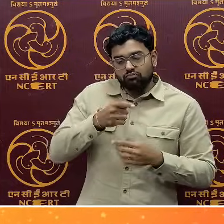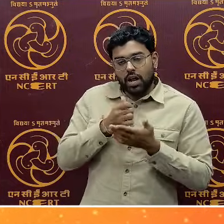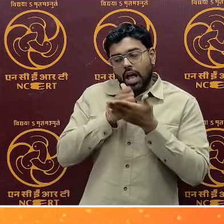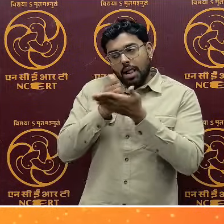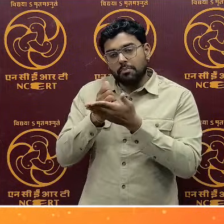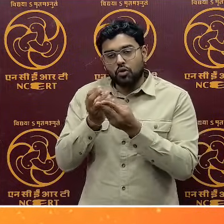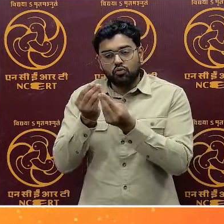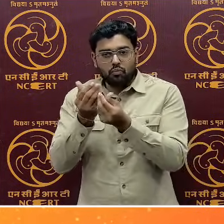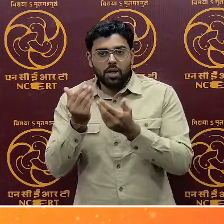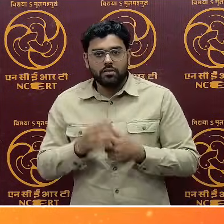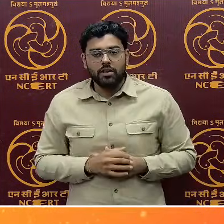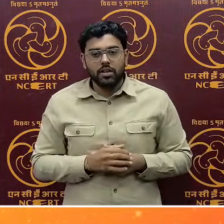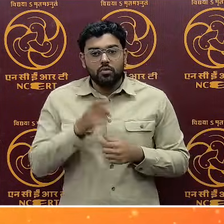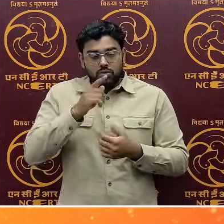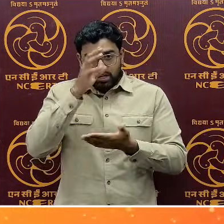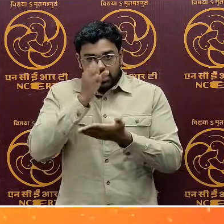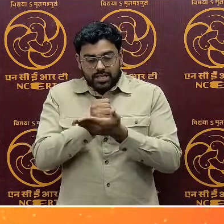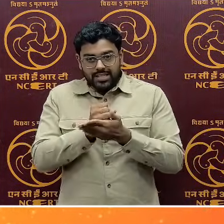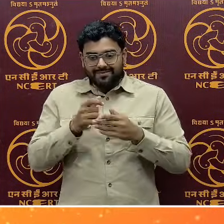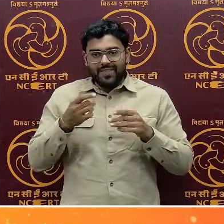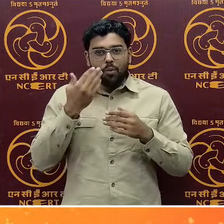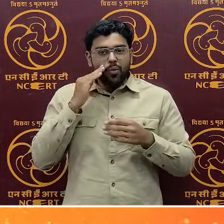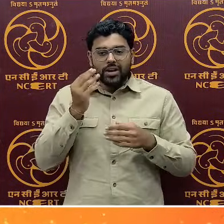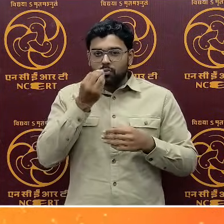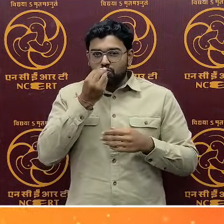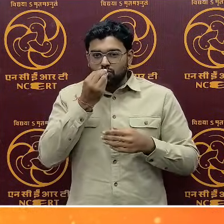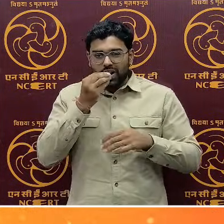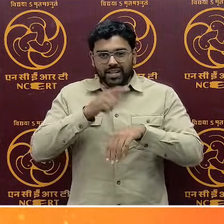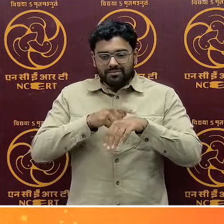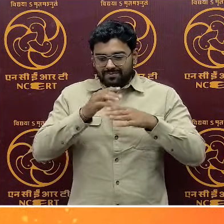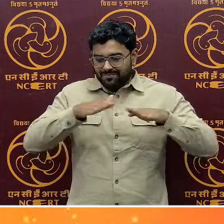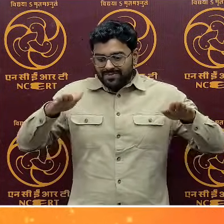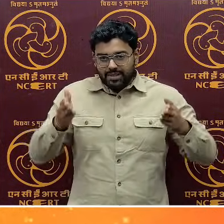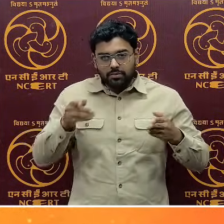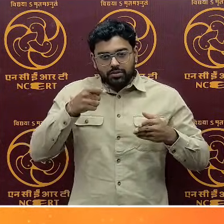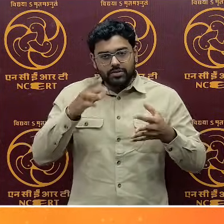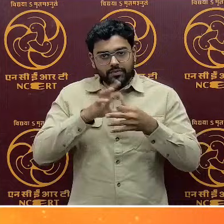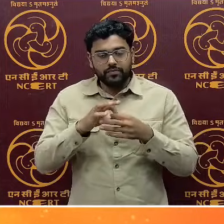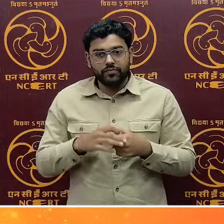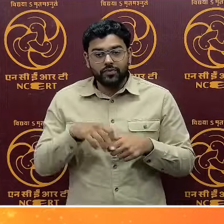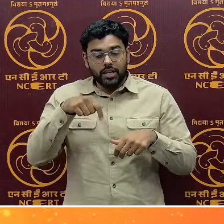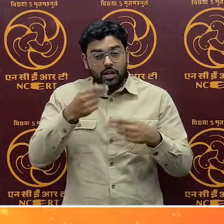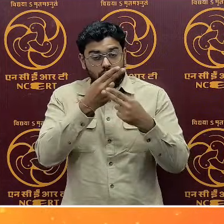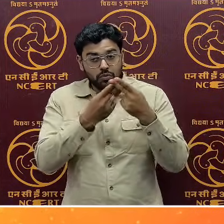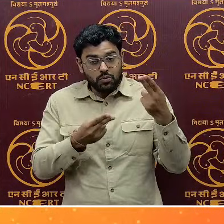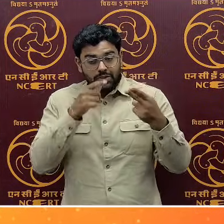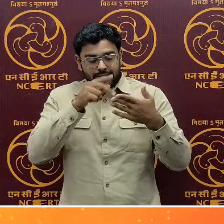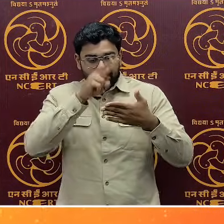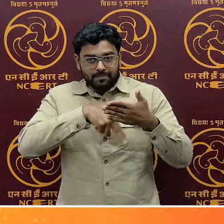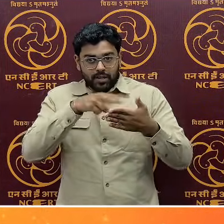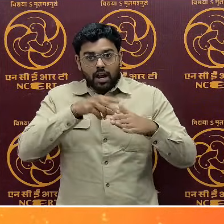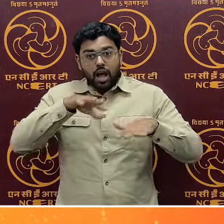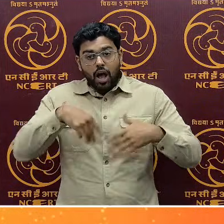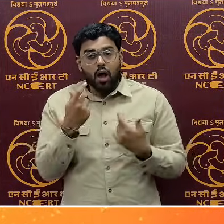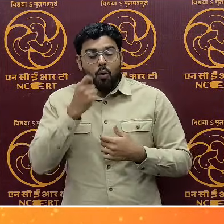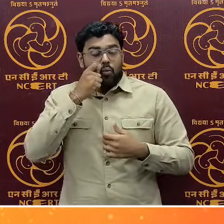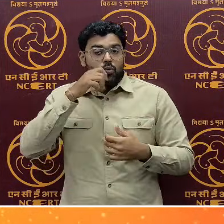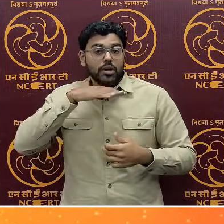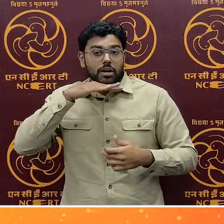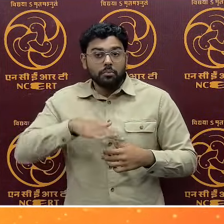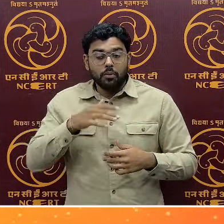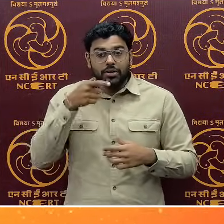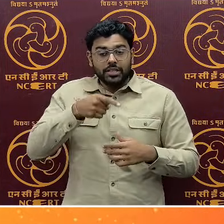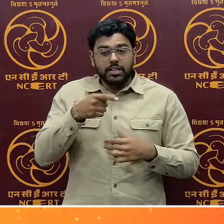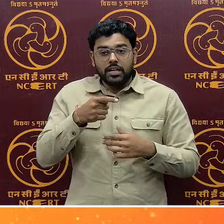are generally held at the dining table. Read this story to find out how the boy wonder solves a